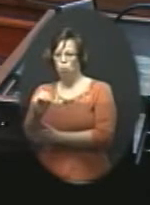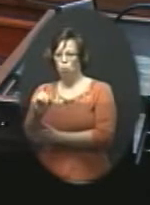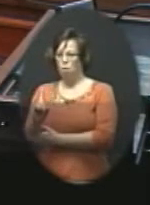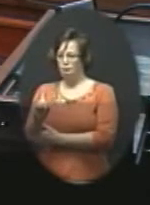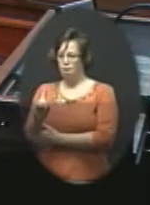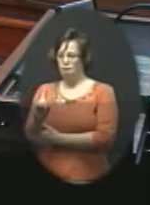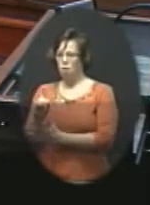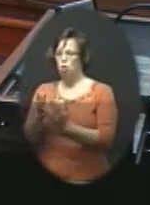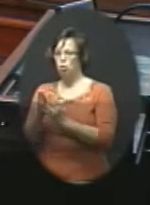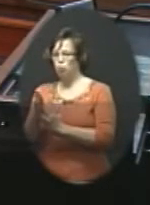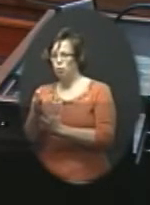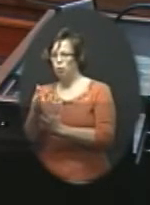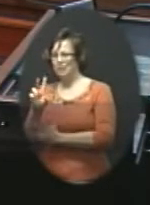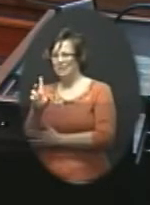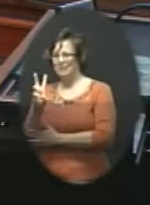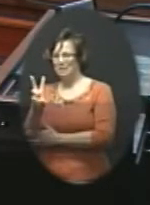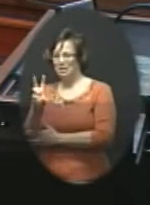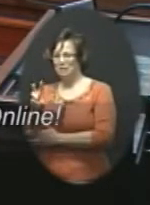6.01 through